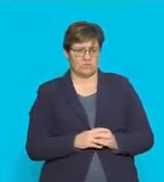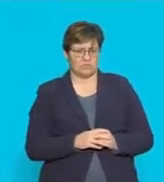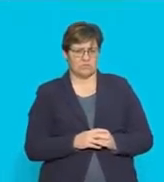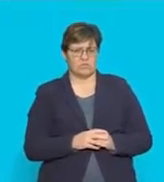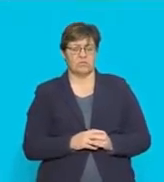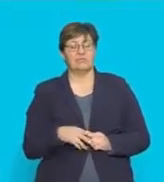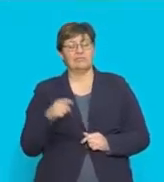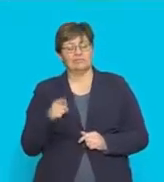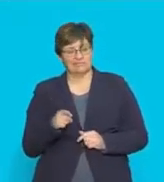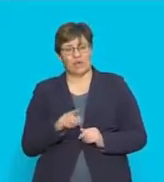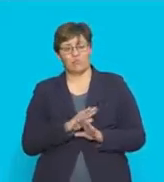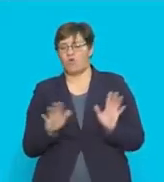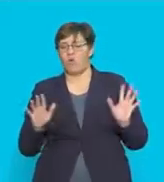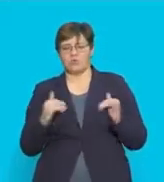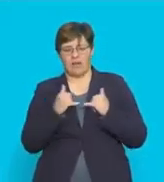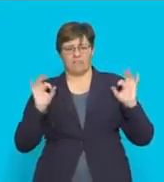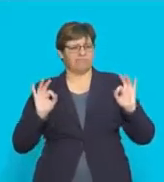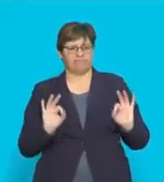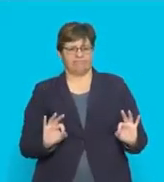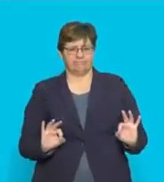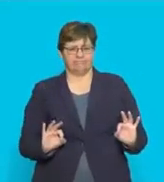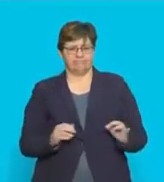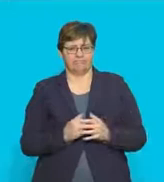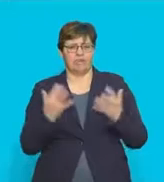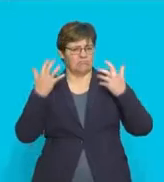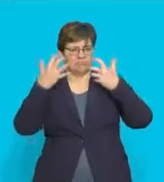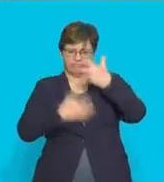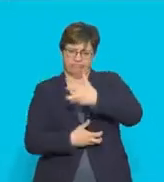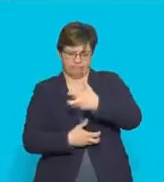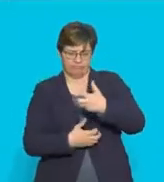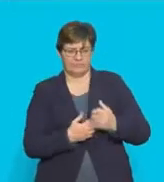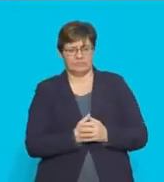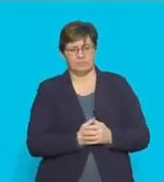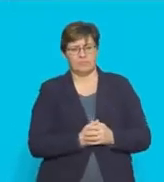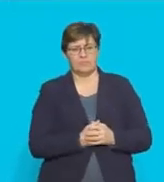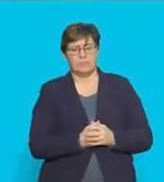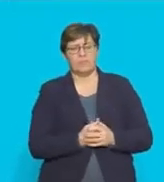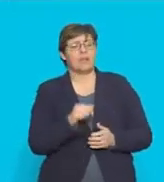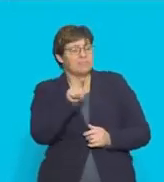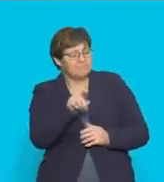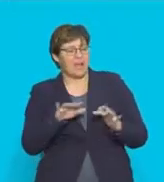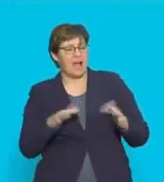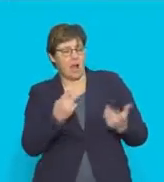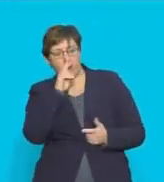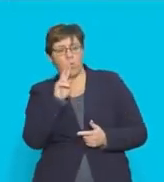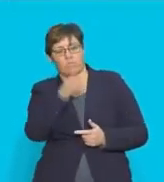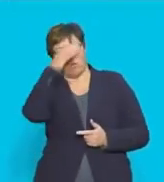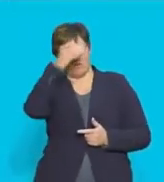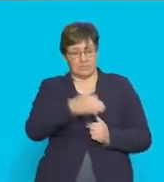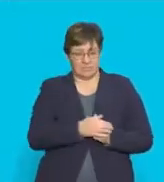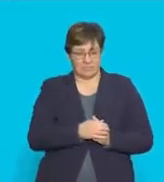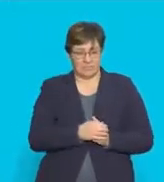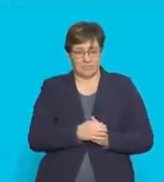2.35462. These are not aligned as well with this one. You see, they are not aligned. So that's how you then look at the concept